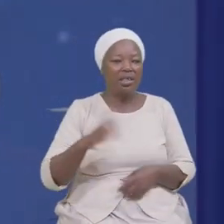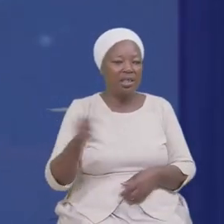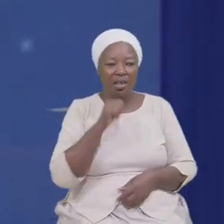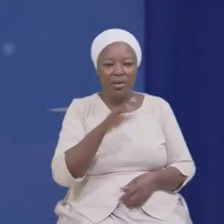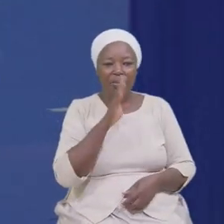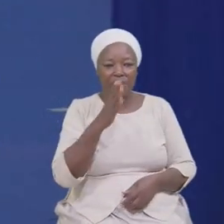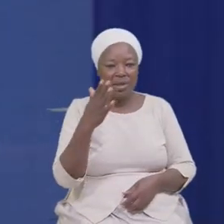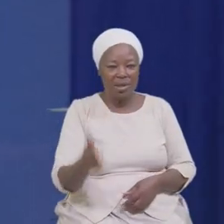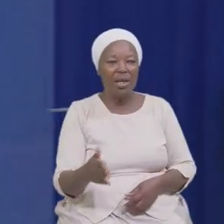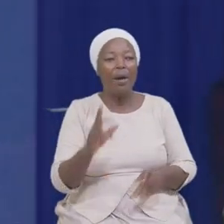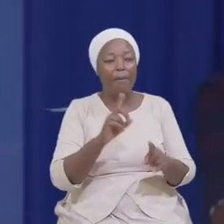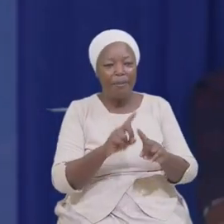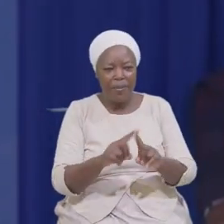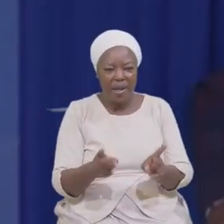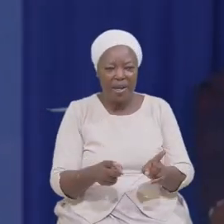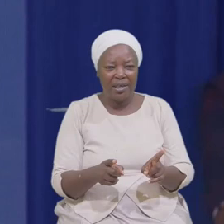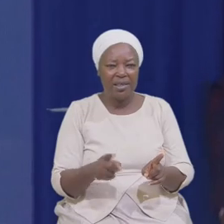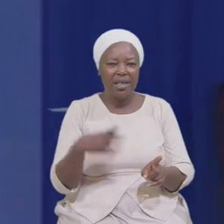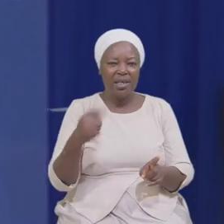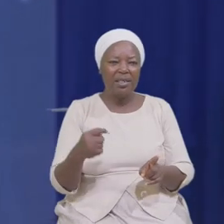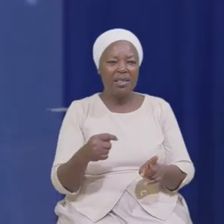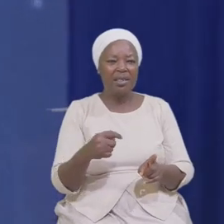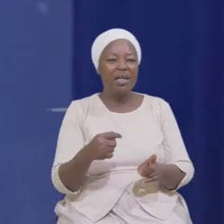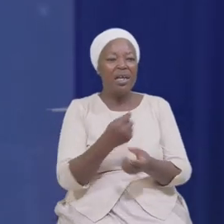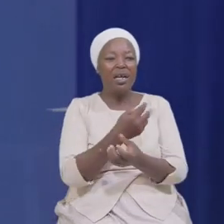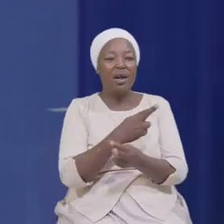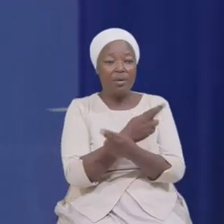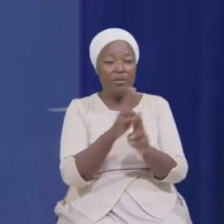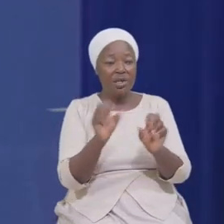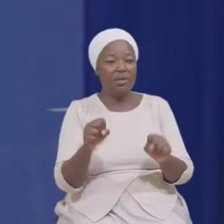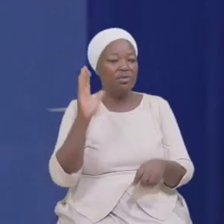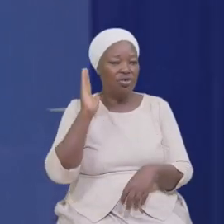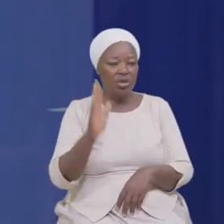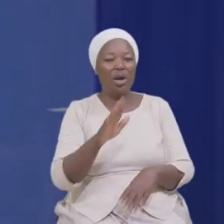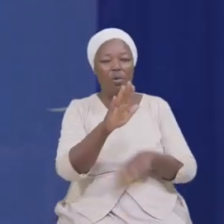there, but the redeemed shall walk there. And then